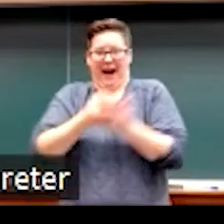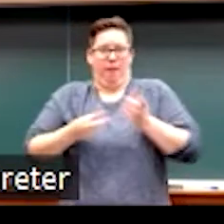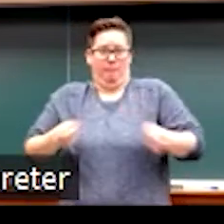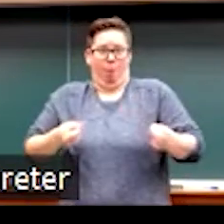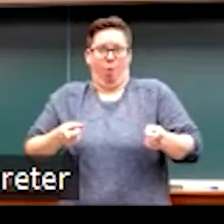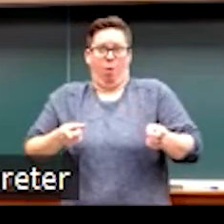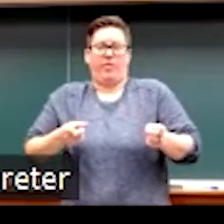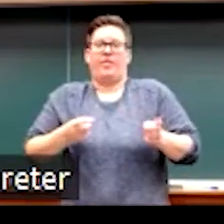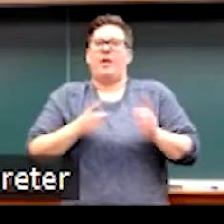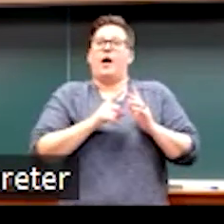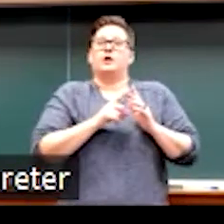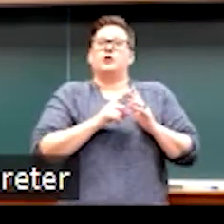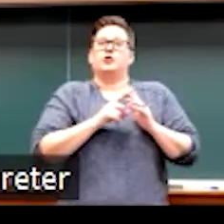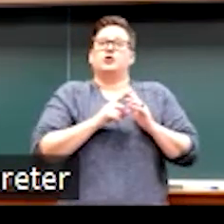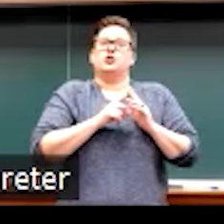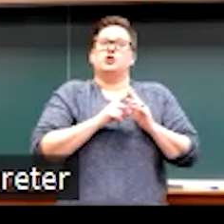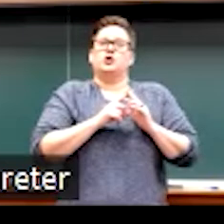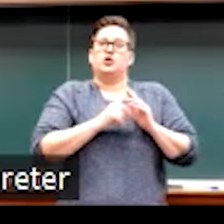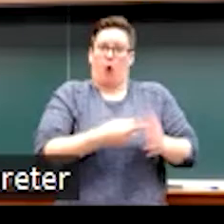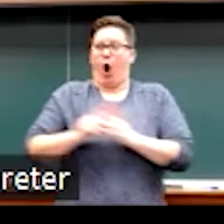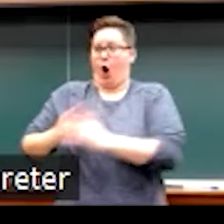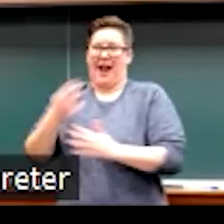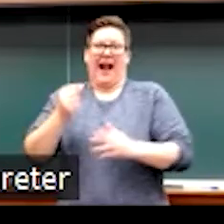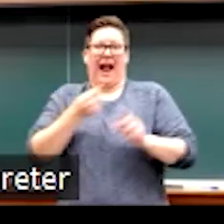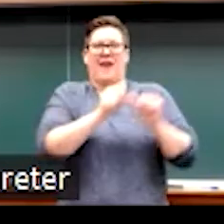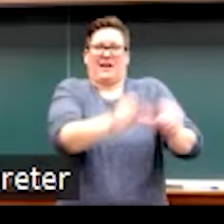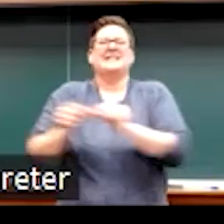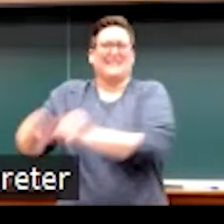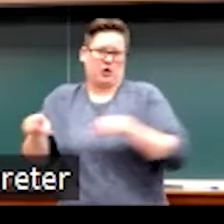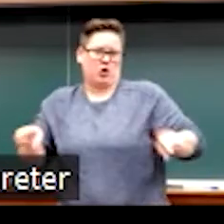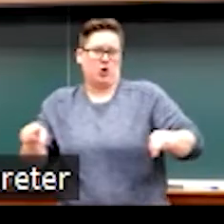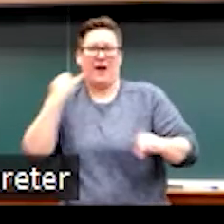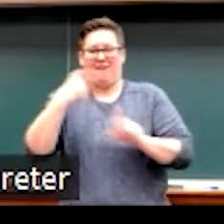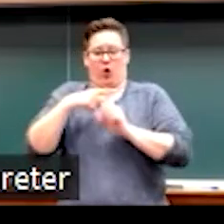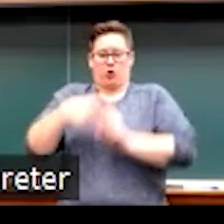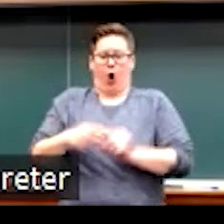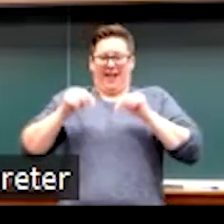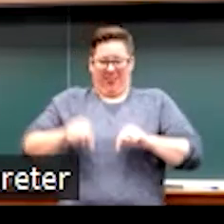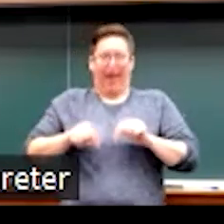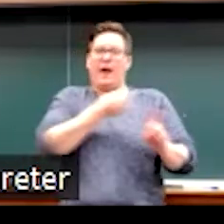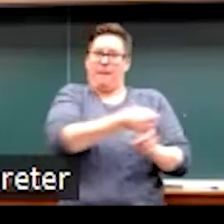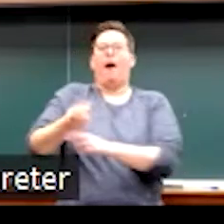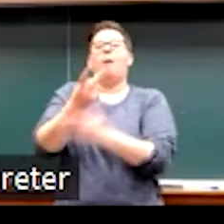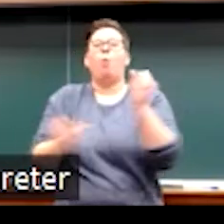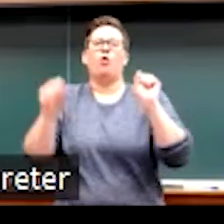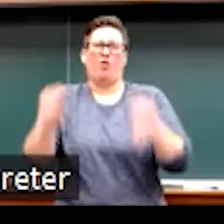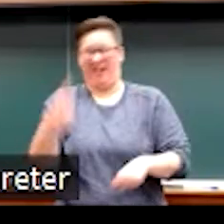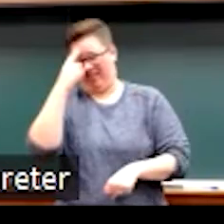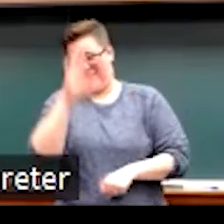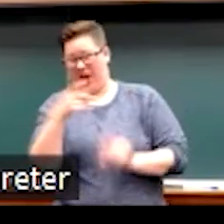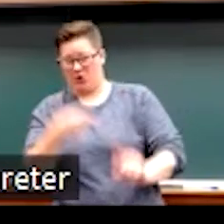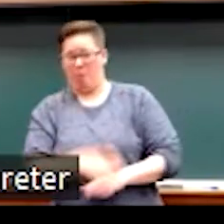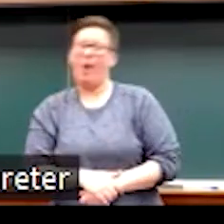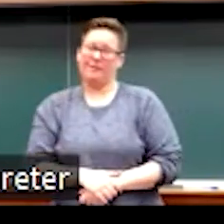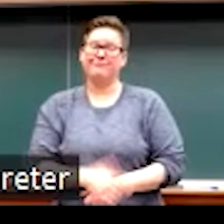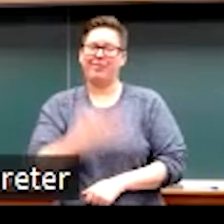the onset and then the maintenance of these. And I think by targeting those, we can have impact in both directions, which I think is what you're getting at.